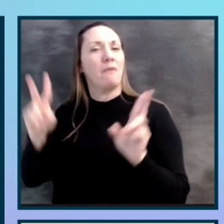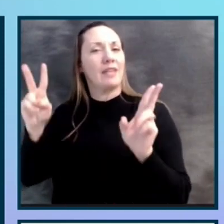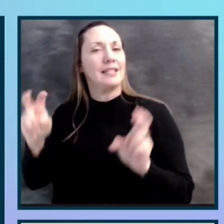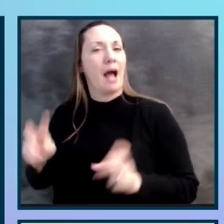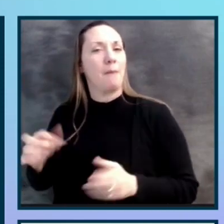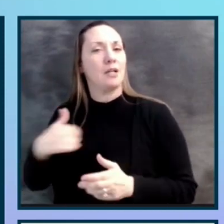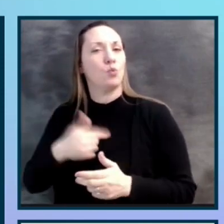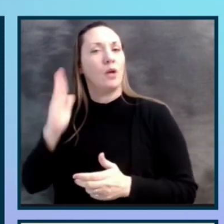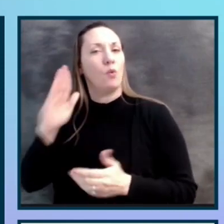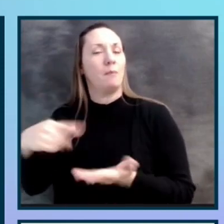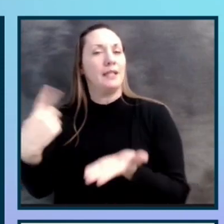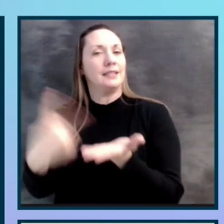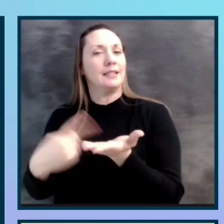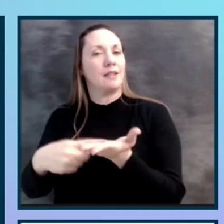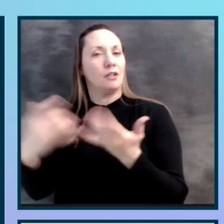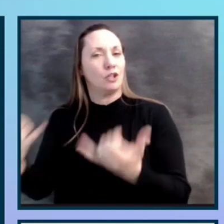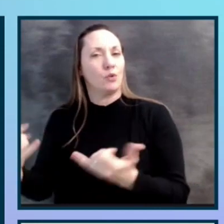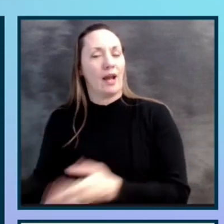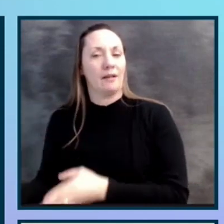today.